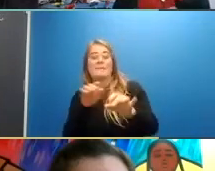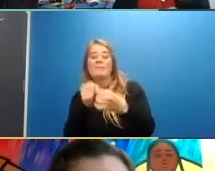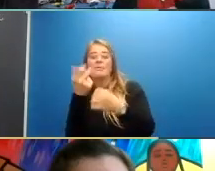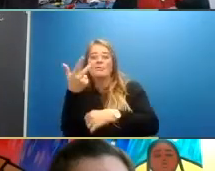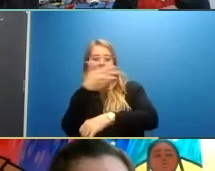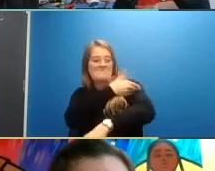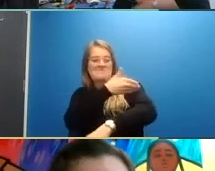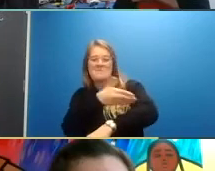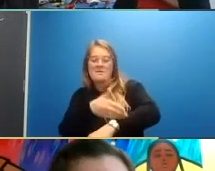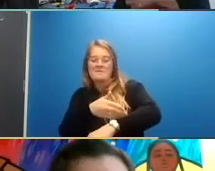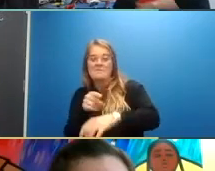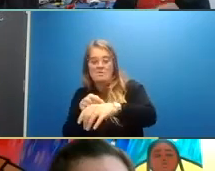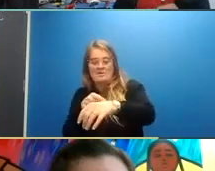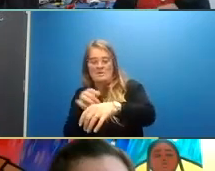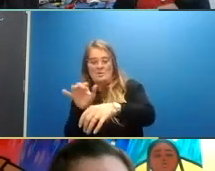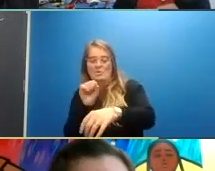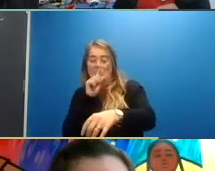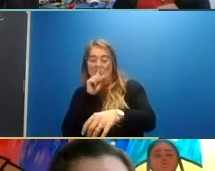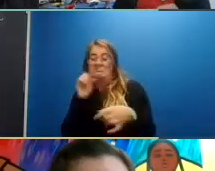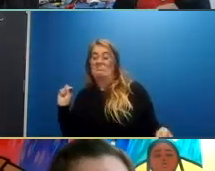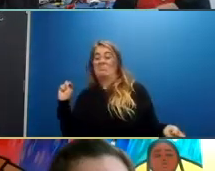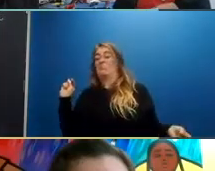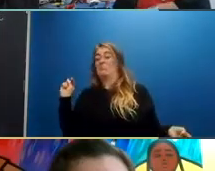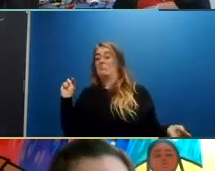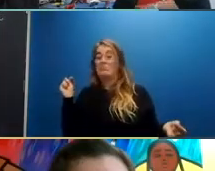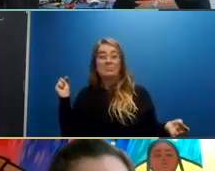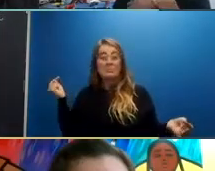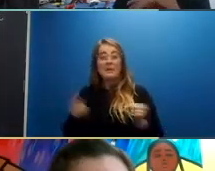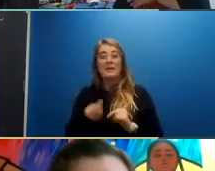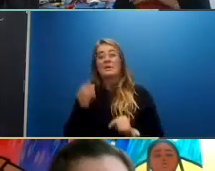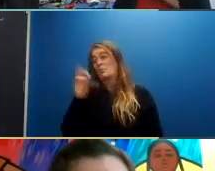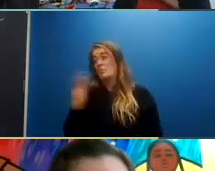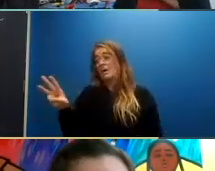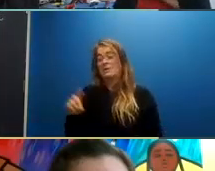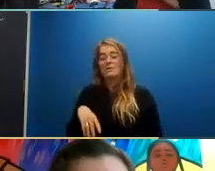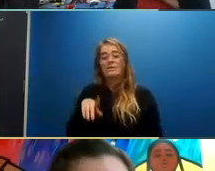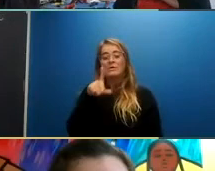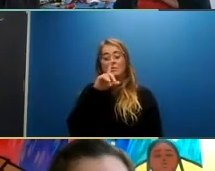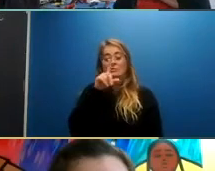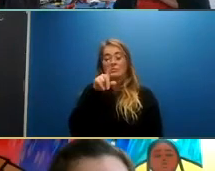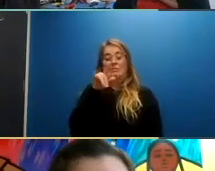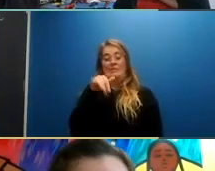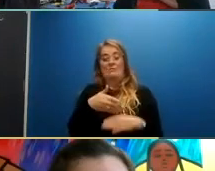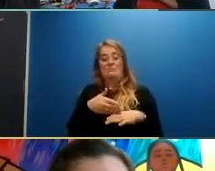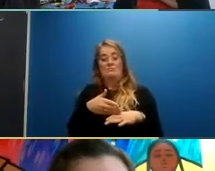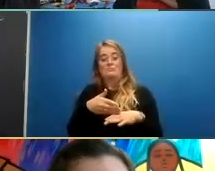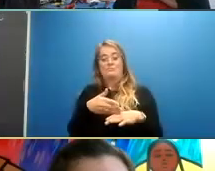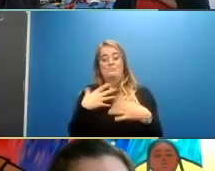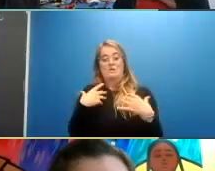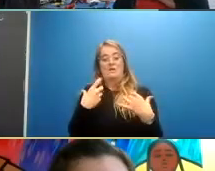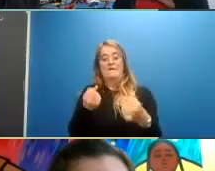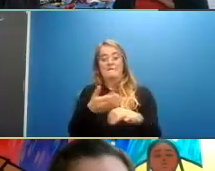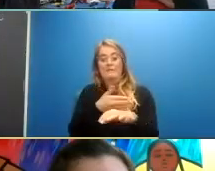wrist, and so I was in a lot of pain, and so just recovering now, and